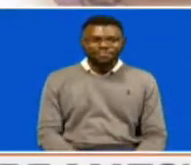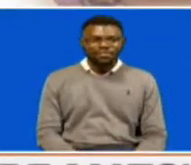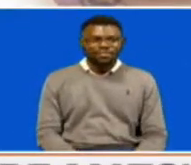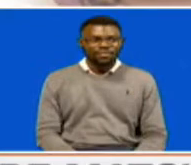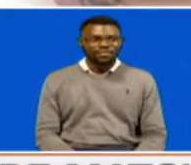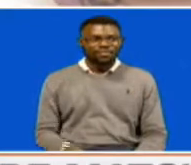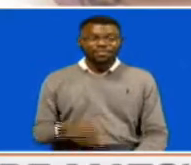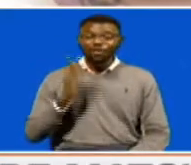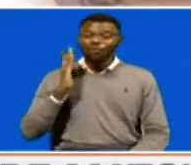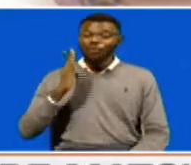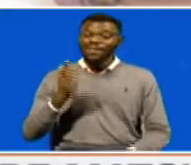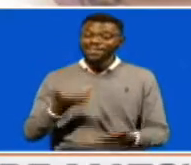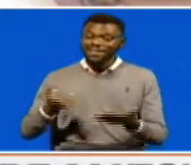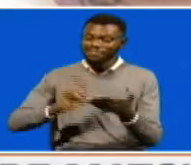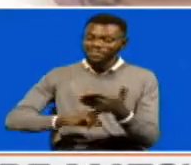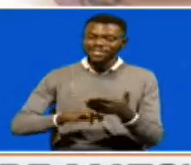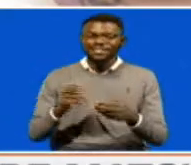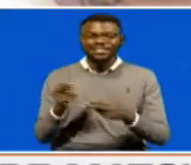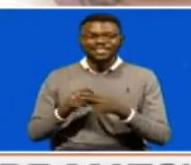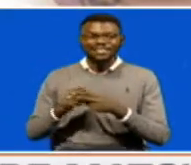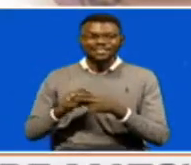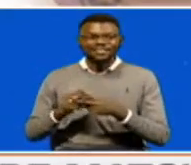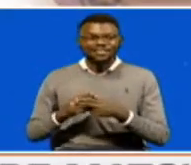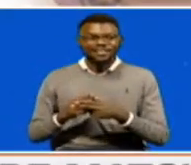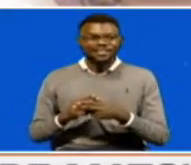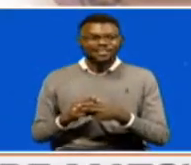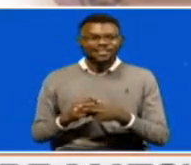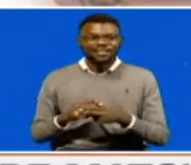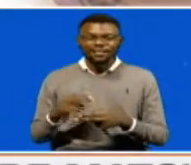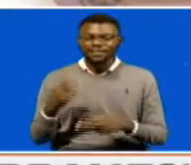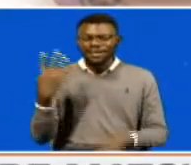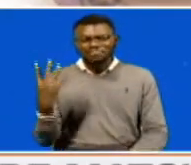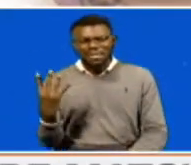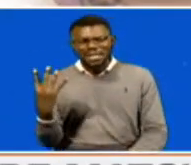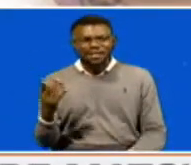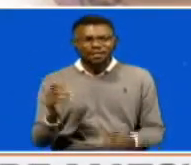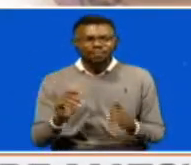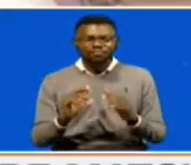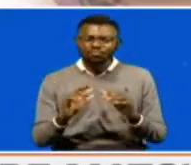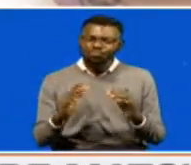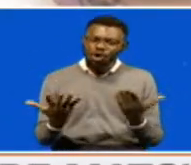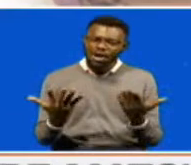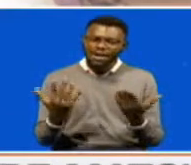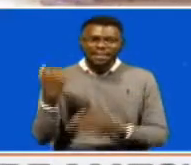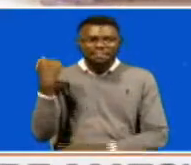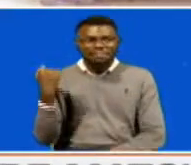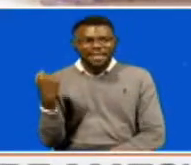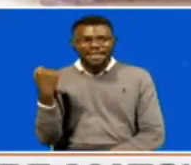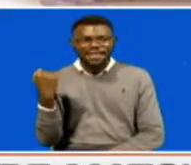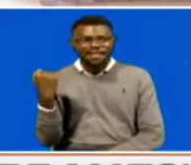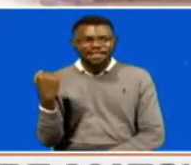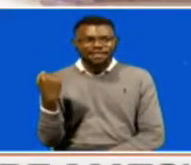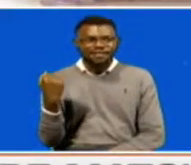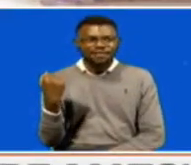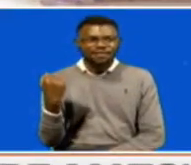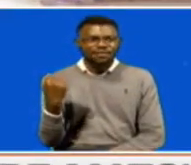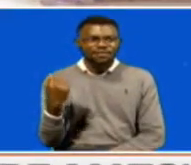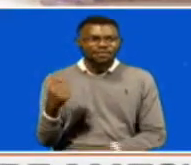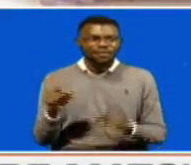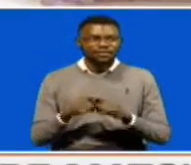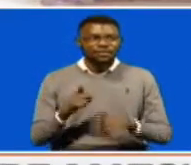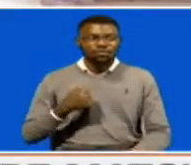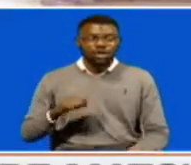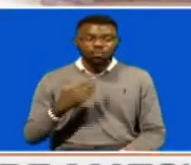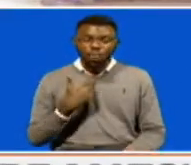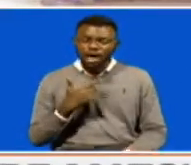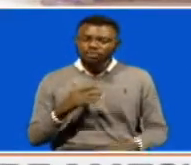Ambo watarudia hizi mwezi inakuja tu. Kama ni April ama ni May 5th. Because what we wanted to do is